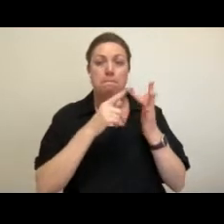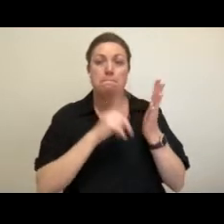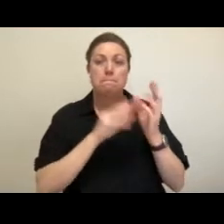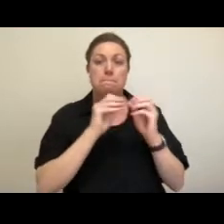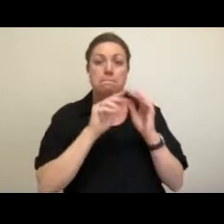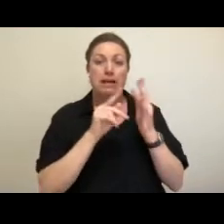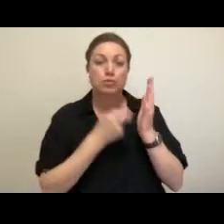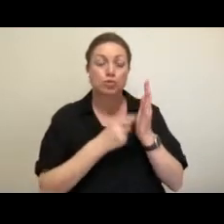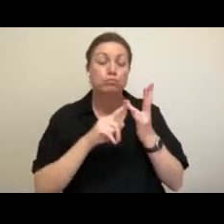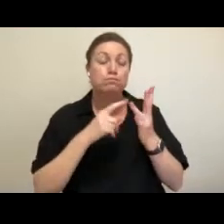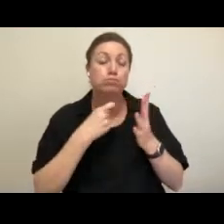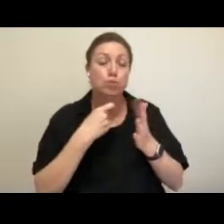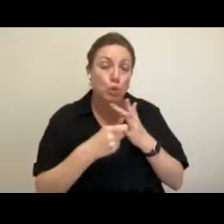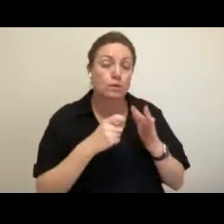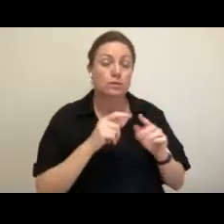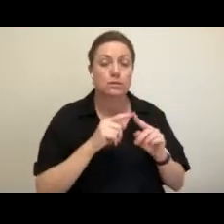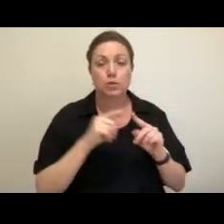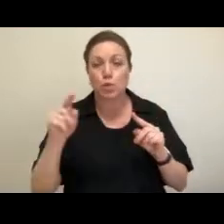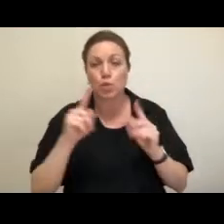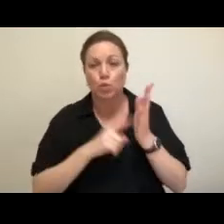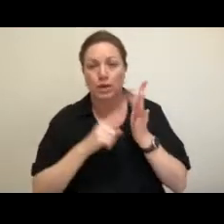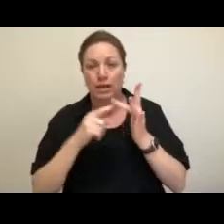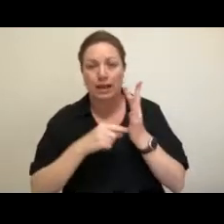and Ulladulla in the south.